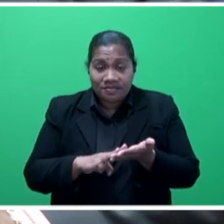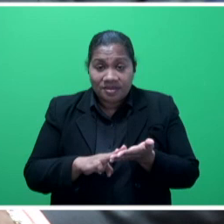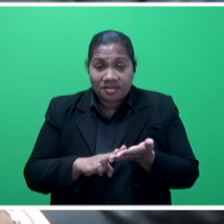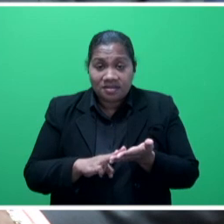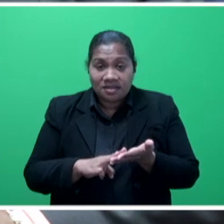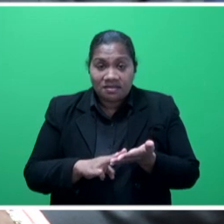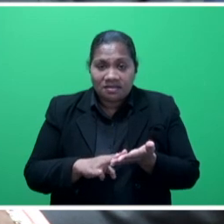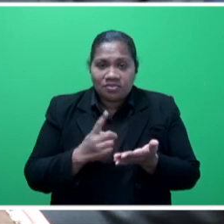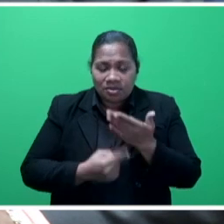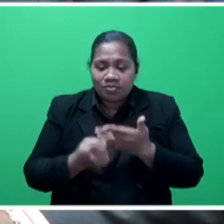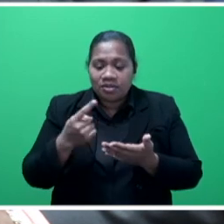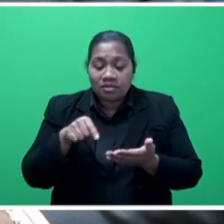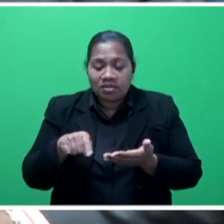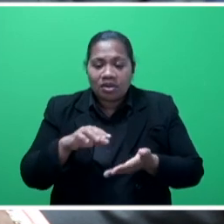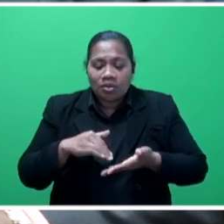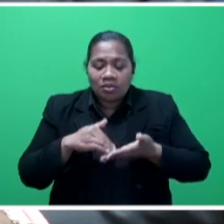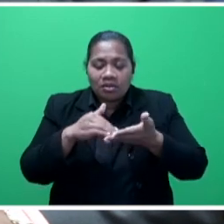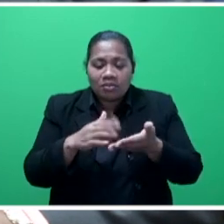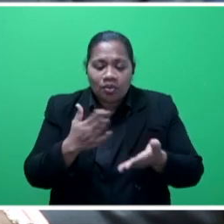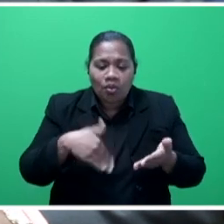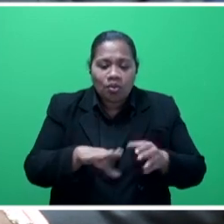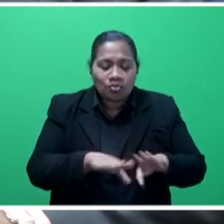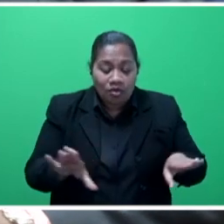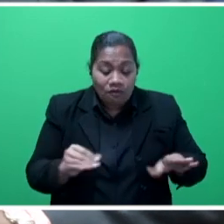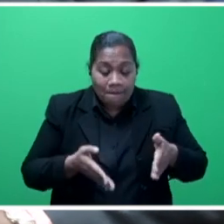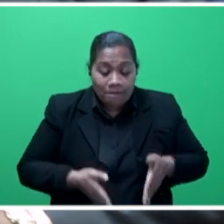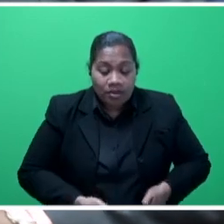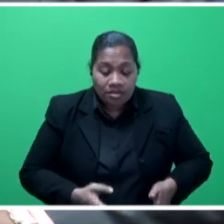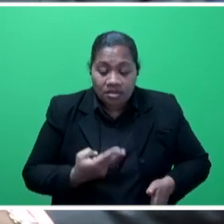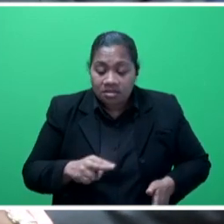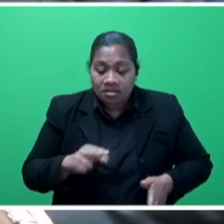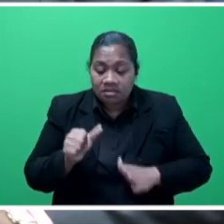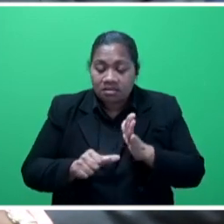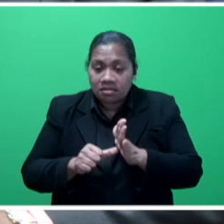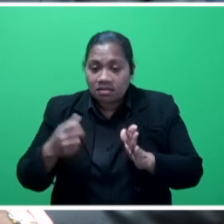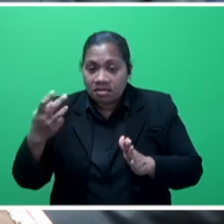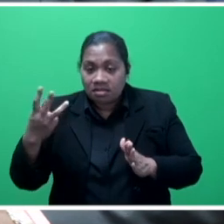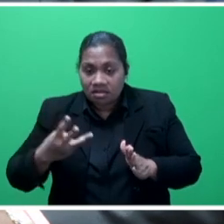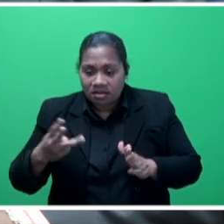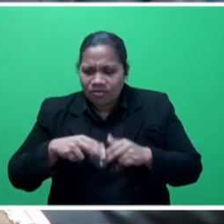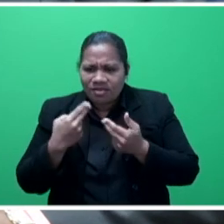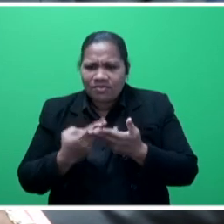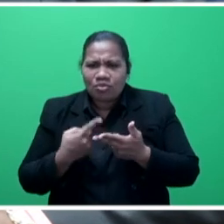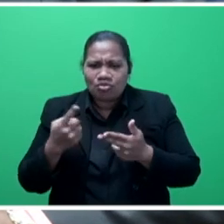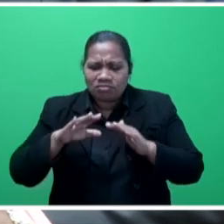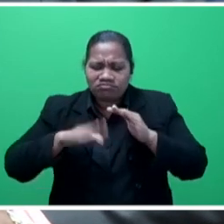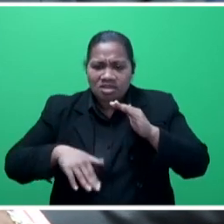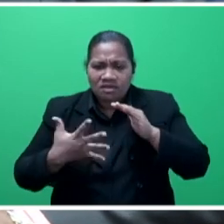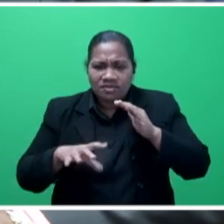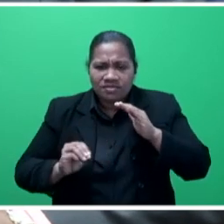will see every child from birth to up to 13 from families with combined income of less than 50,000